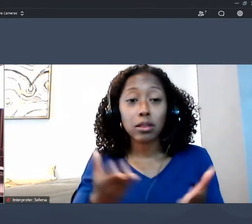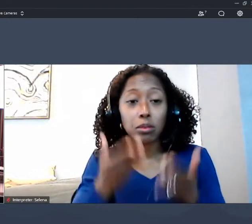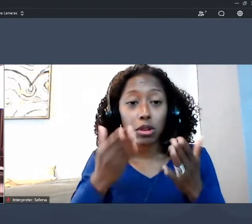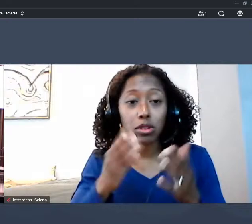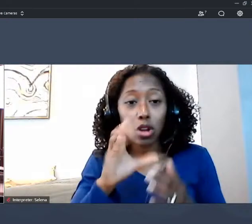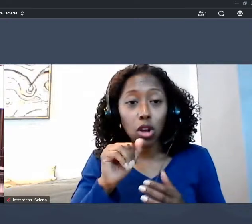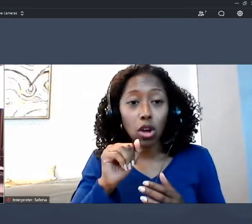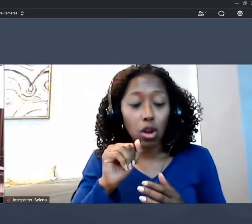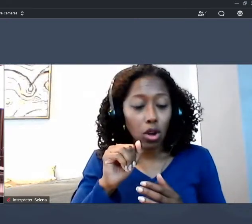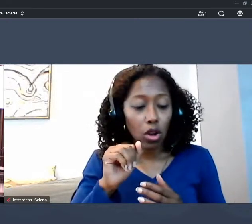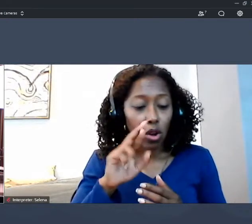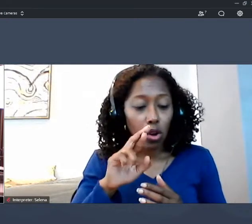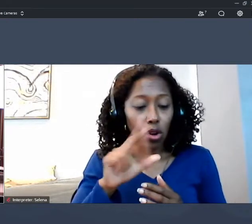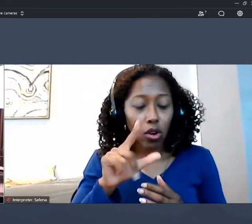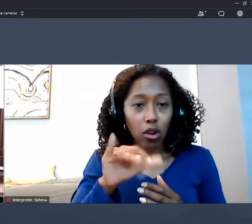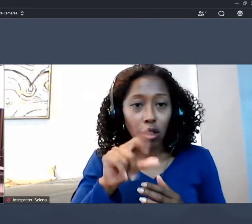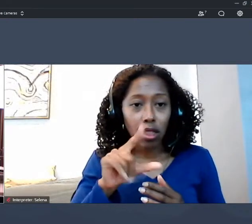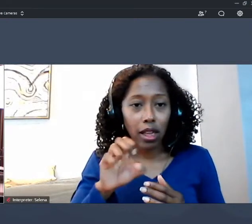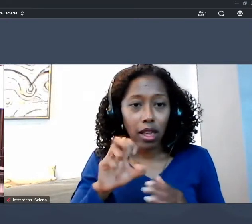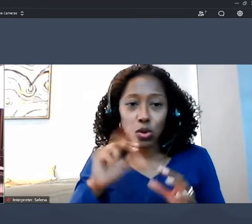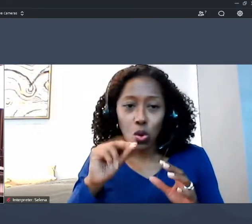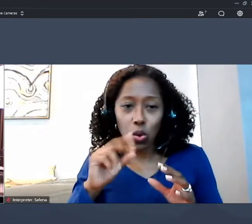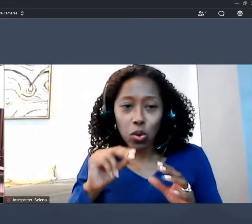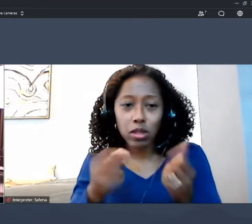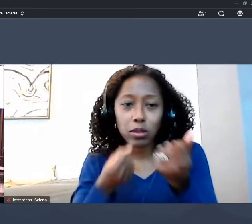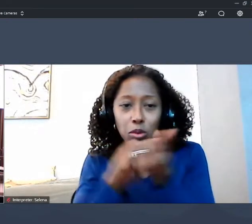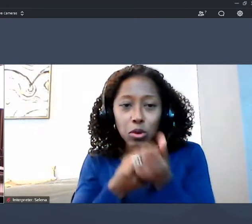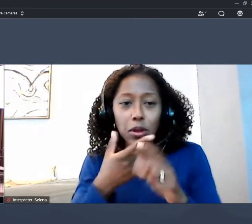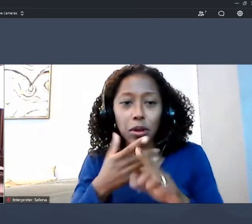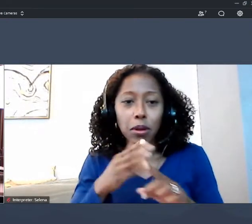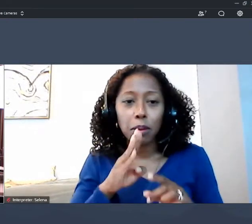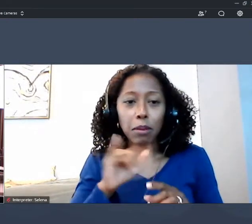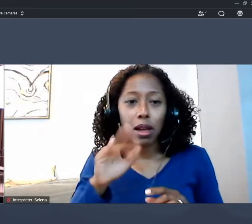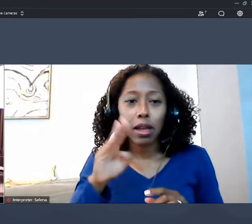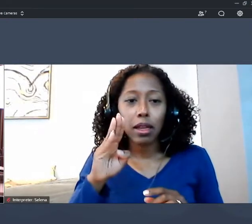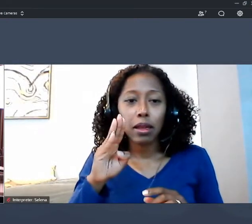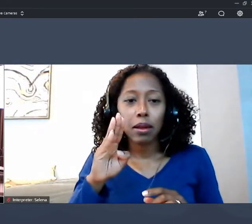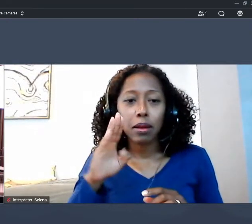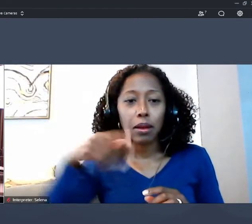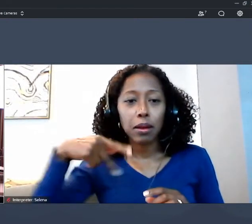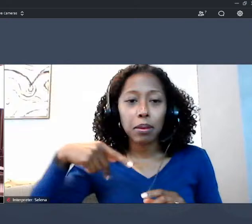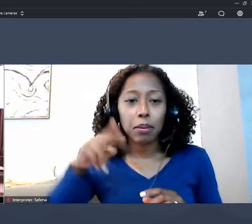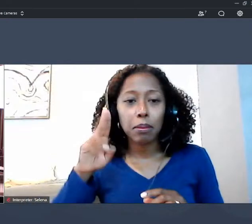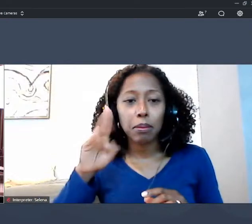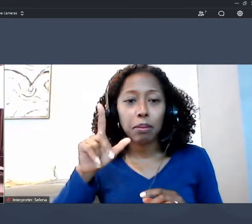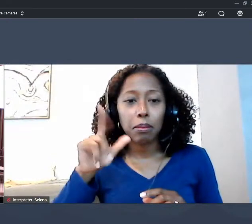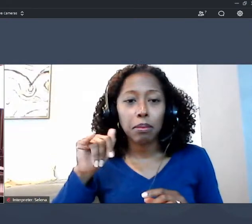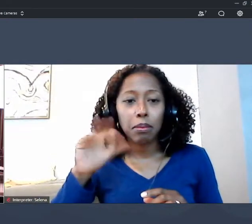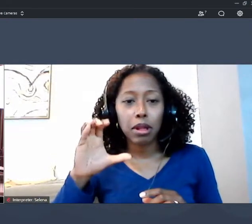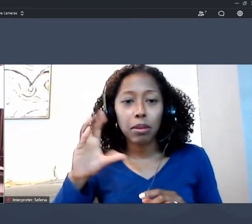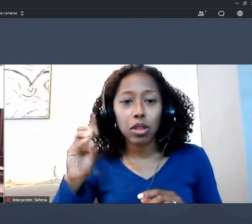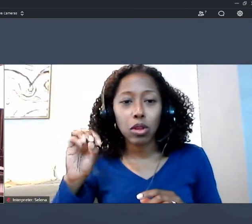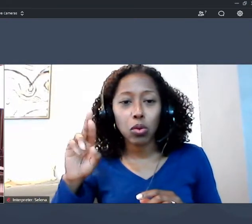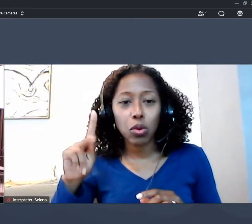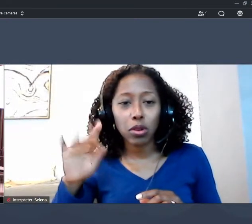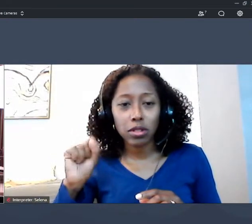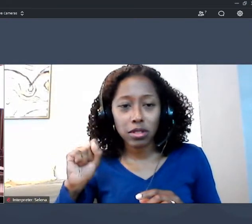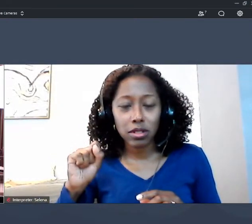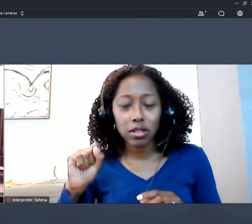Works. I'm very passionate about sewer system. I want that. Public Works it is.